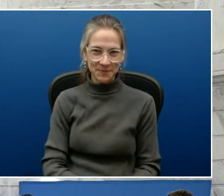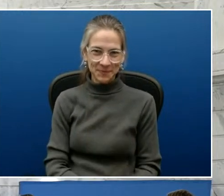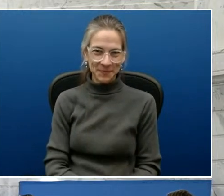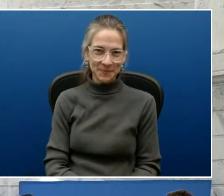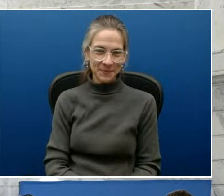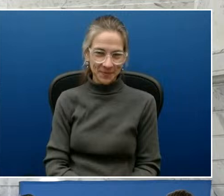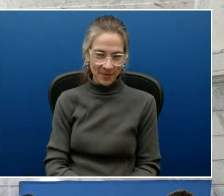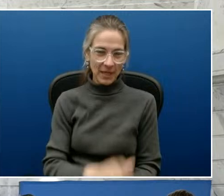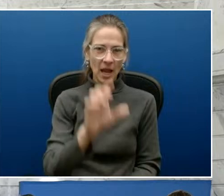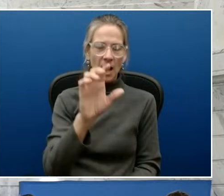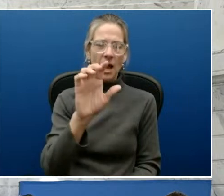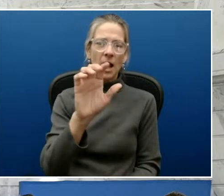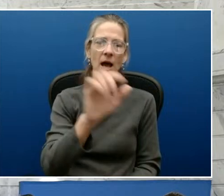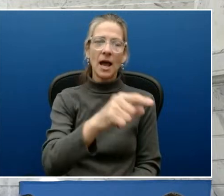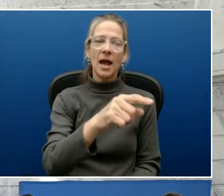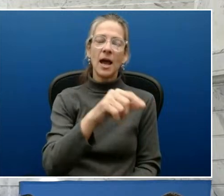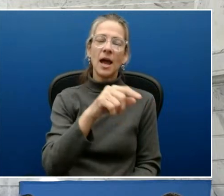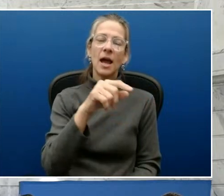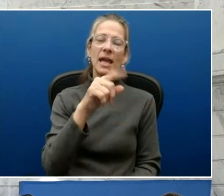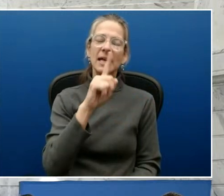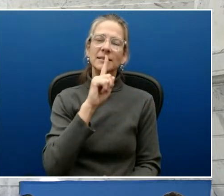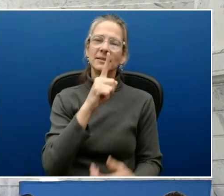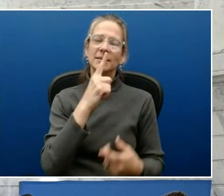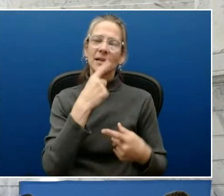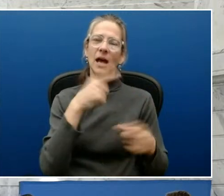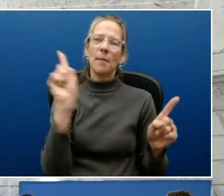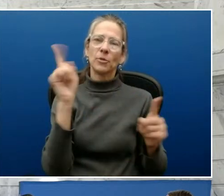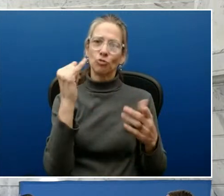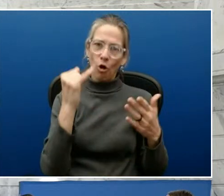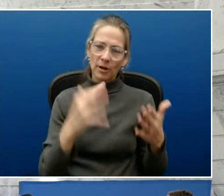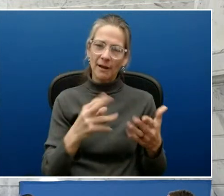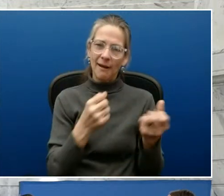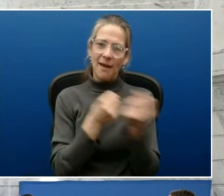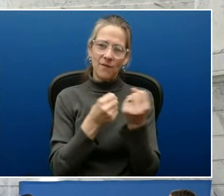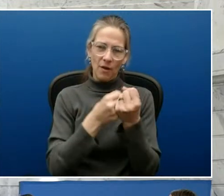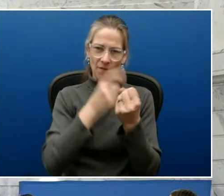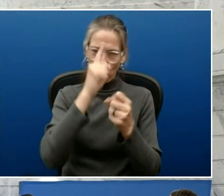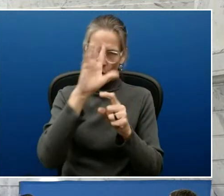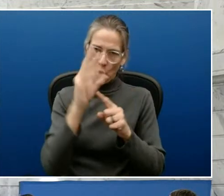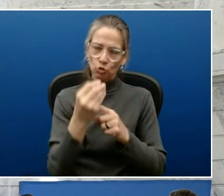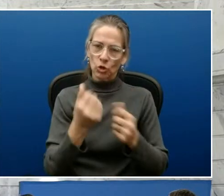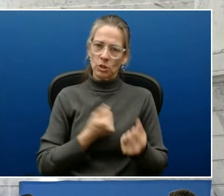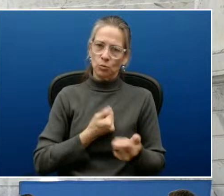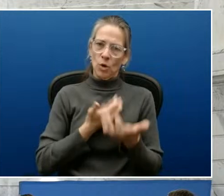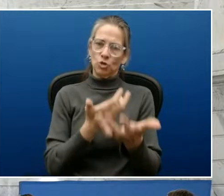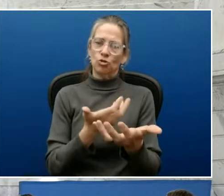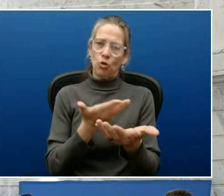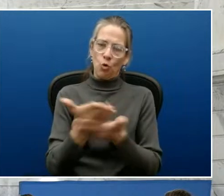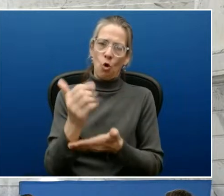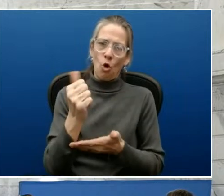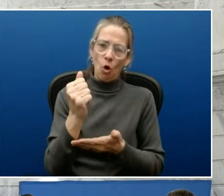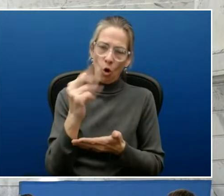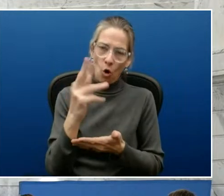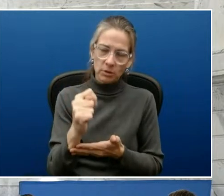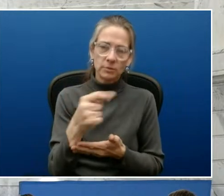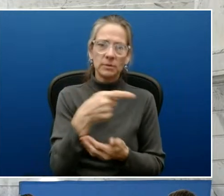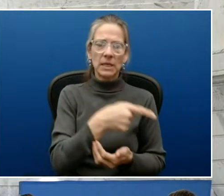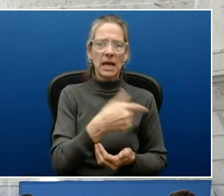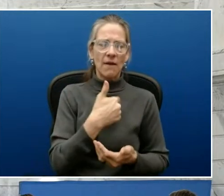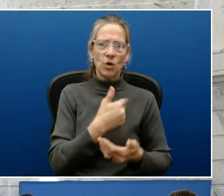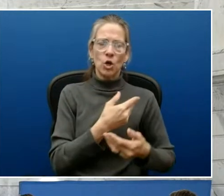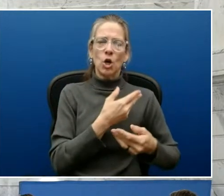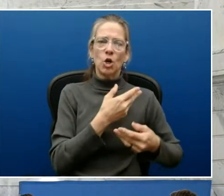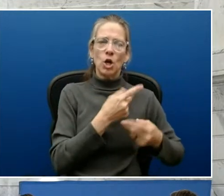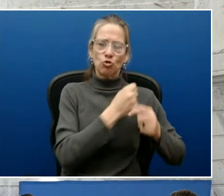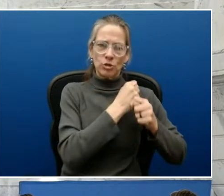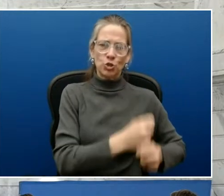Humberto Lajera Gonzalez is an accomplished artist and advocate for cultural expression through art. By blending traditional Cuban artistry with